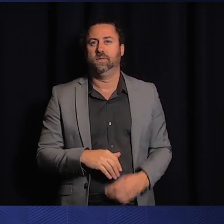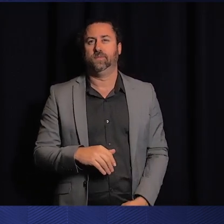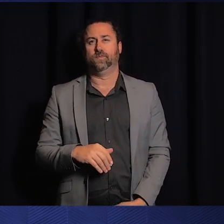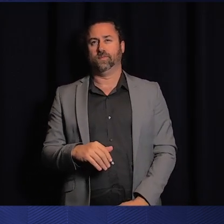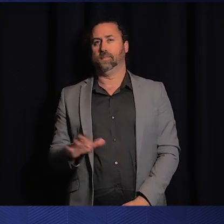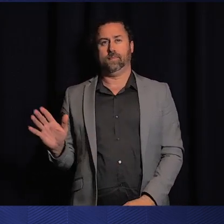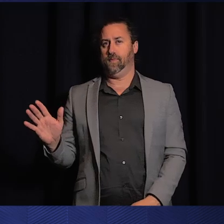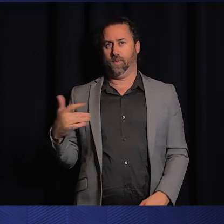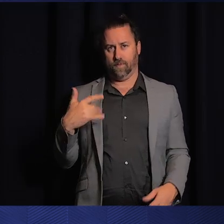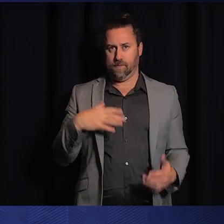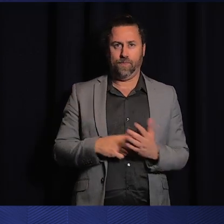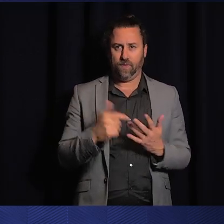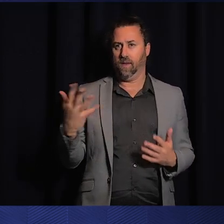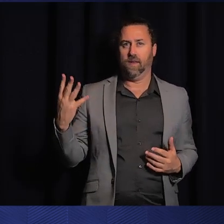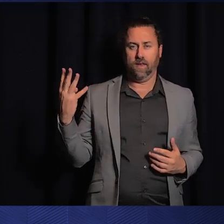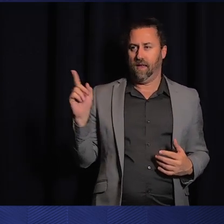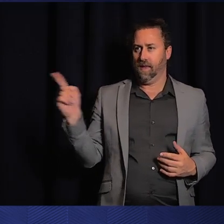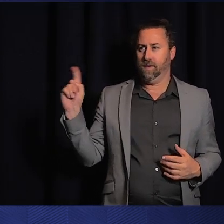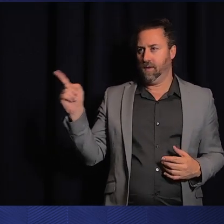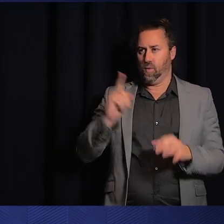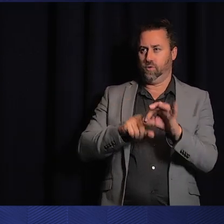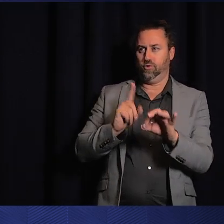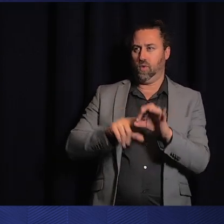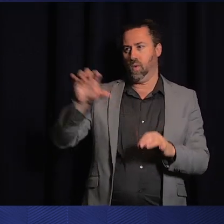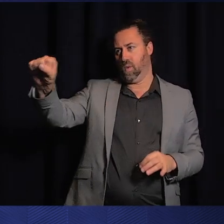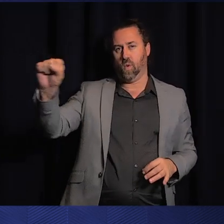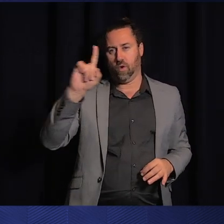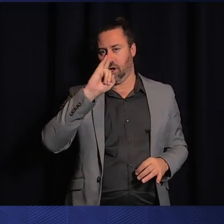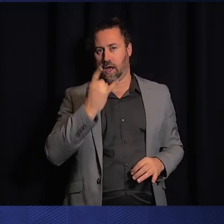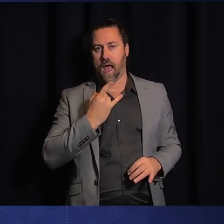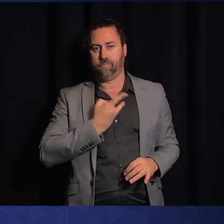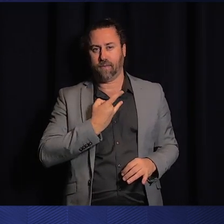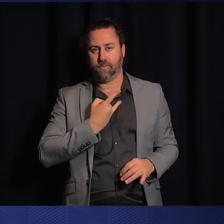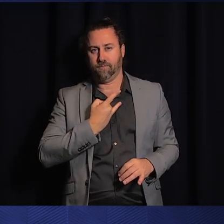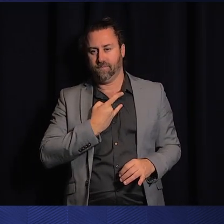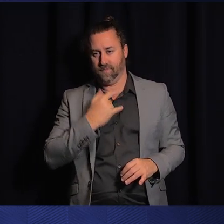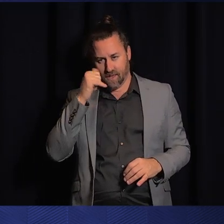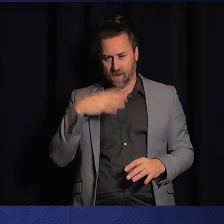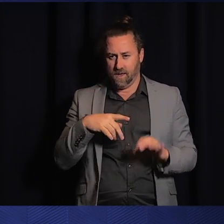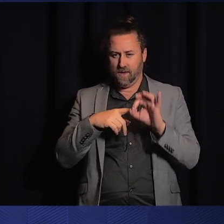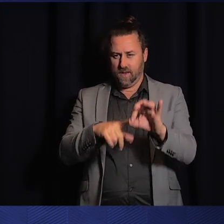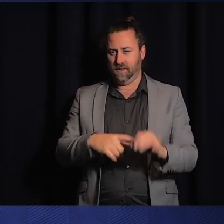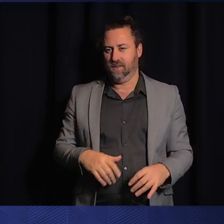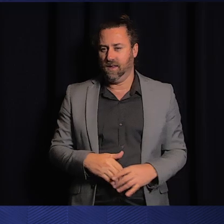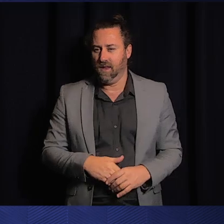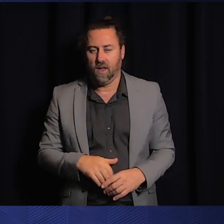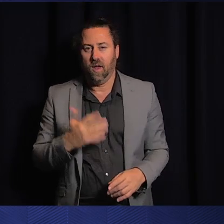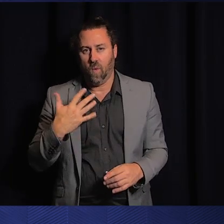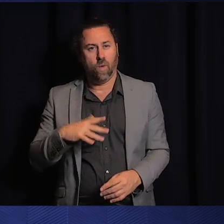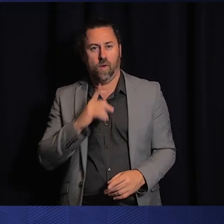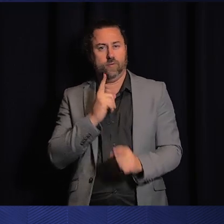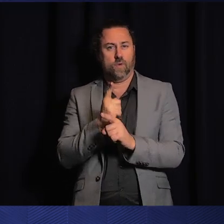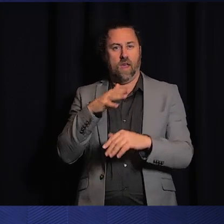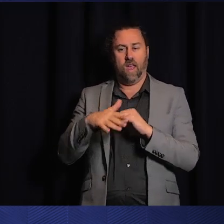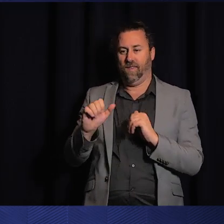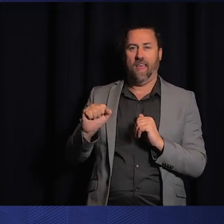think we need to give the floor to them. I know other people wanted to ask questions, but it won't be just to the panelists forcing them